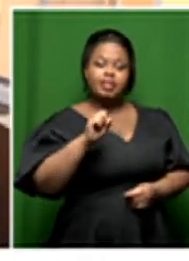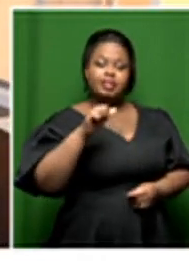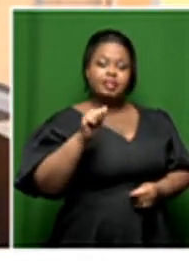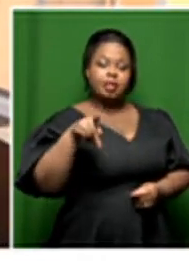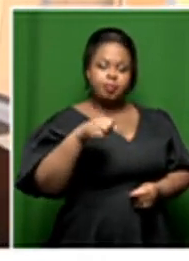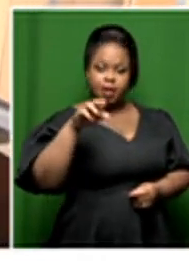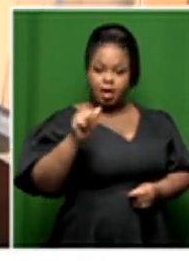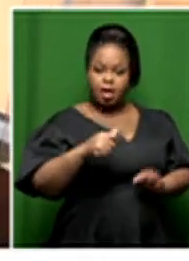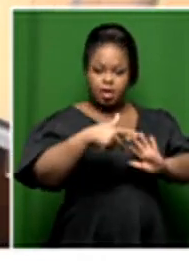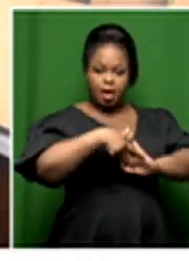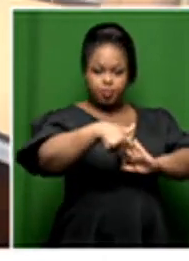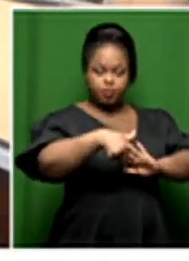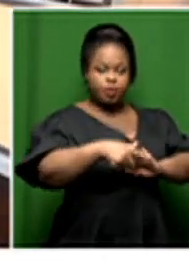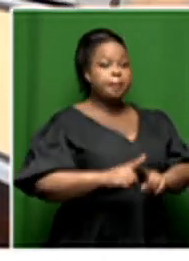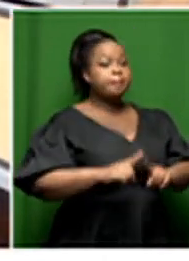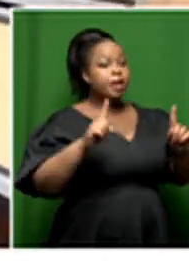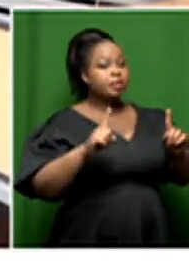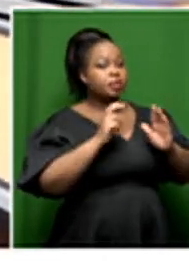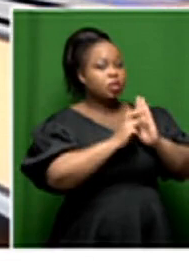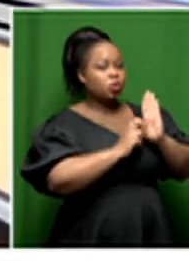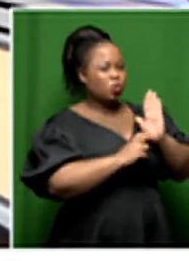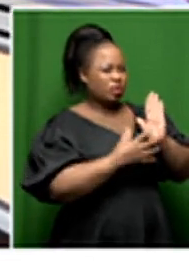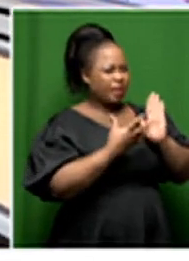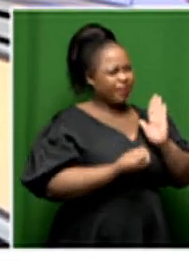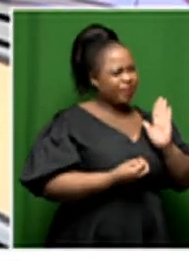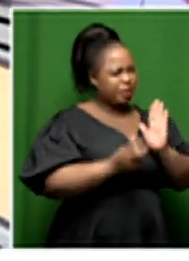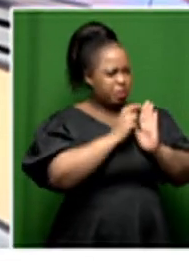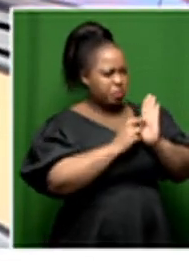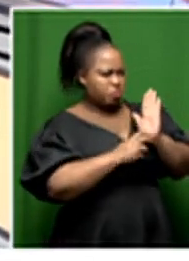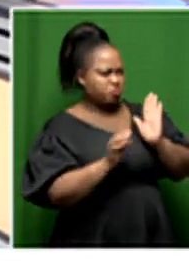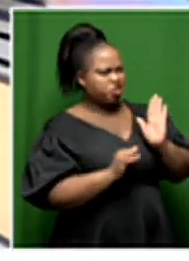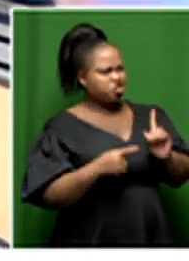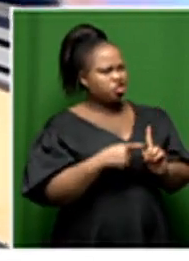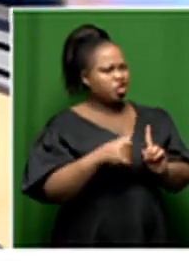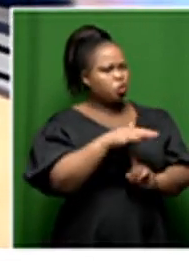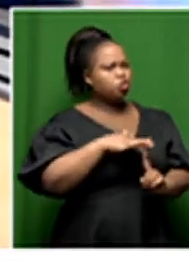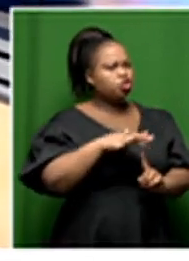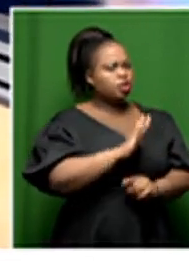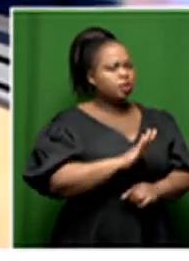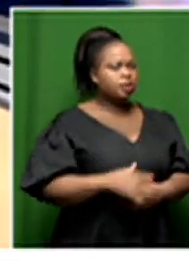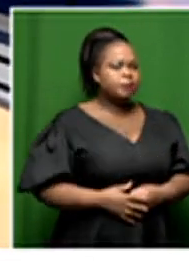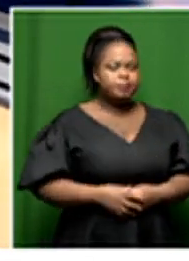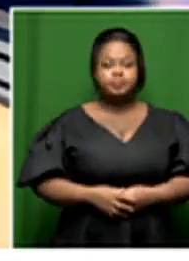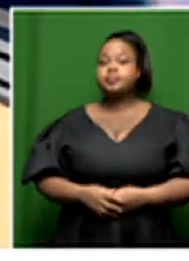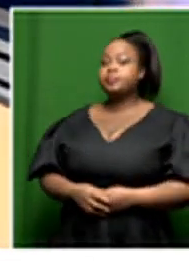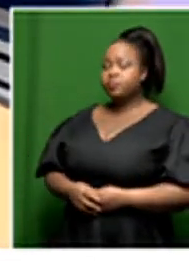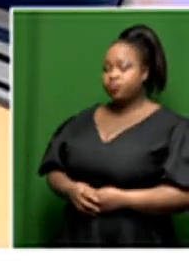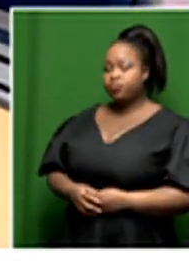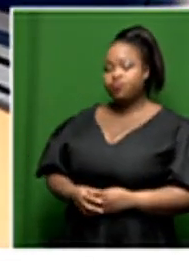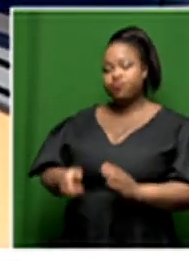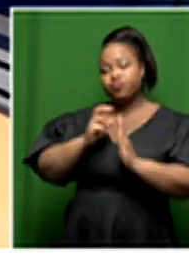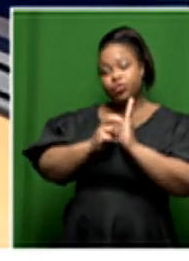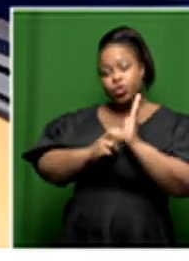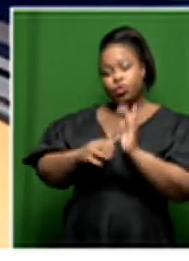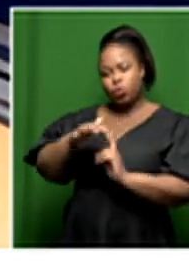giving approval, but with conditions. Let's talk about those conditions again. Look, the conditions